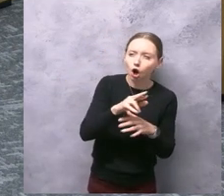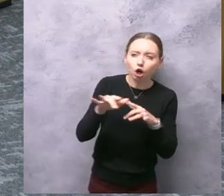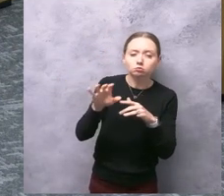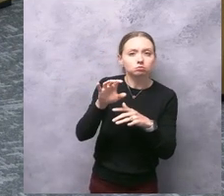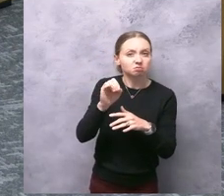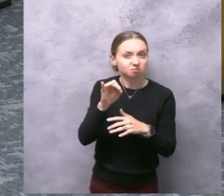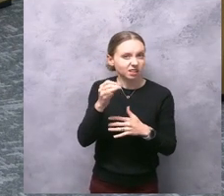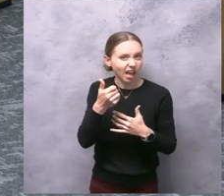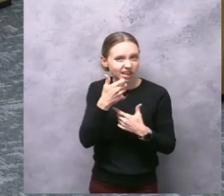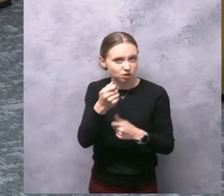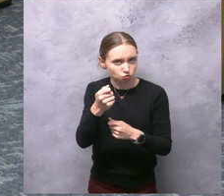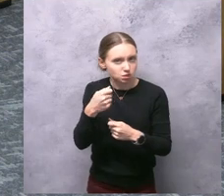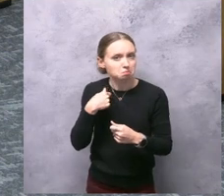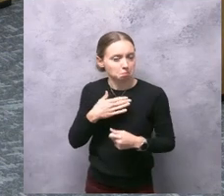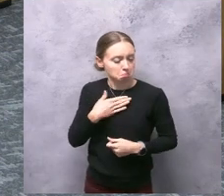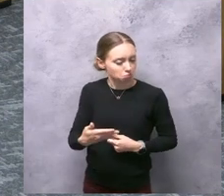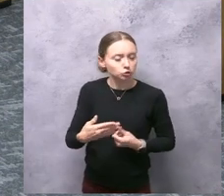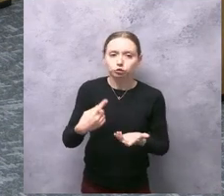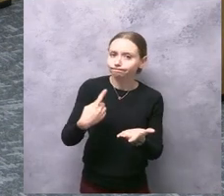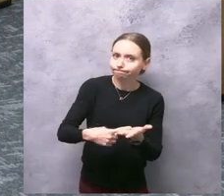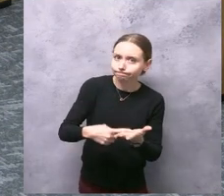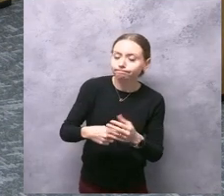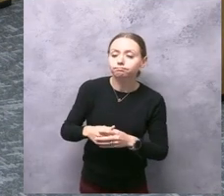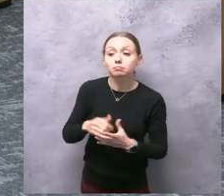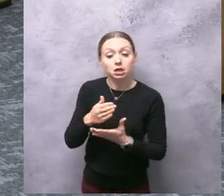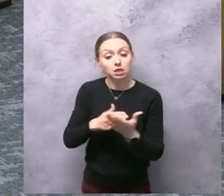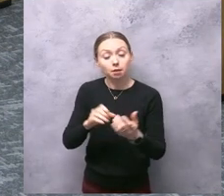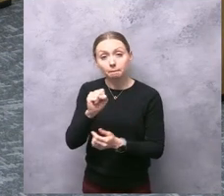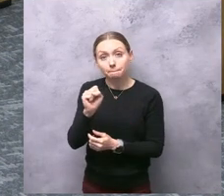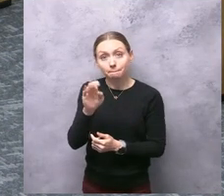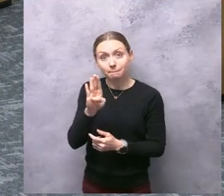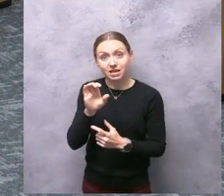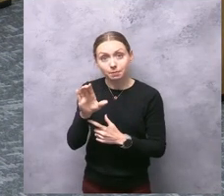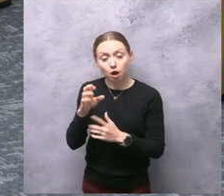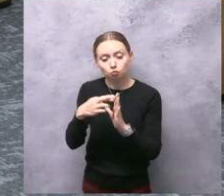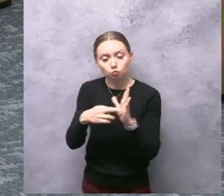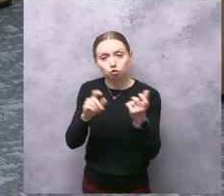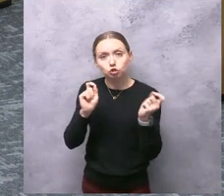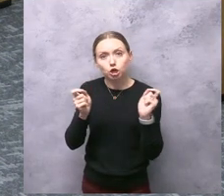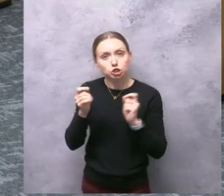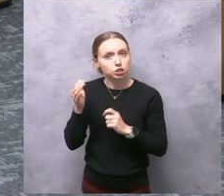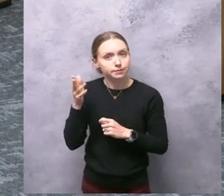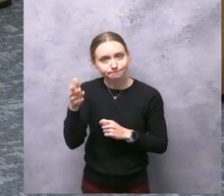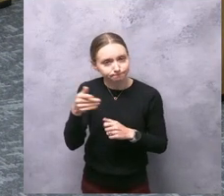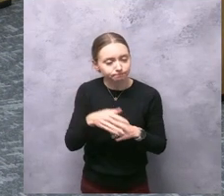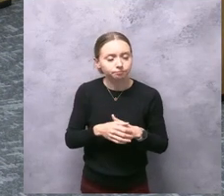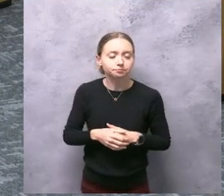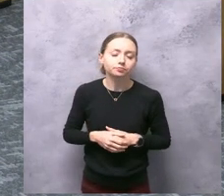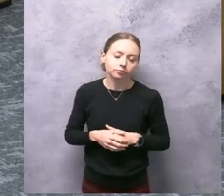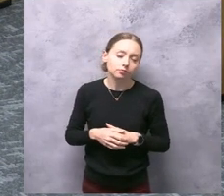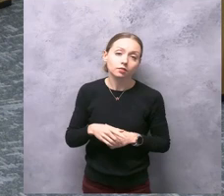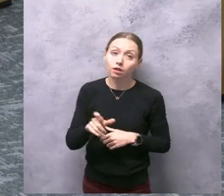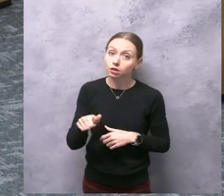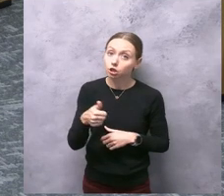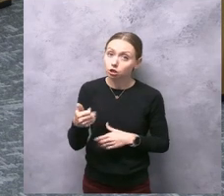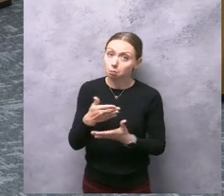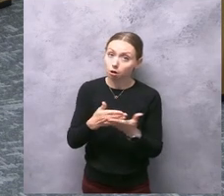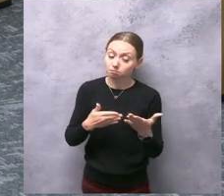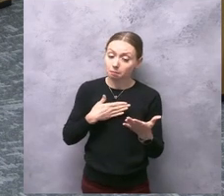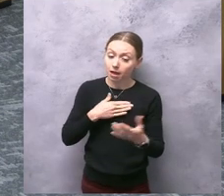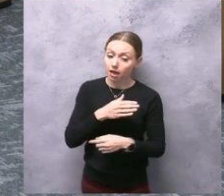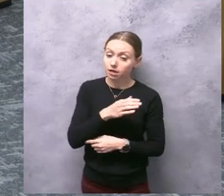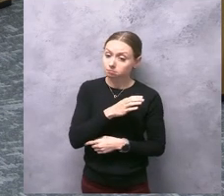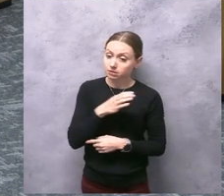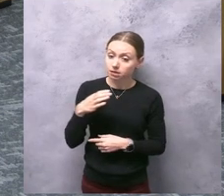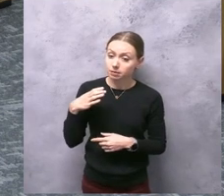those. Some SBEC rule changes coming up. Another item I'm working on in my committee is kind